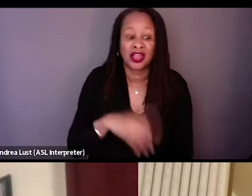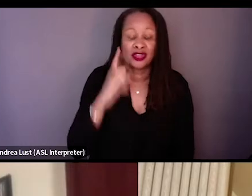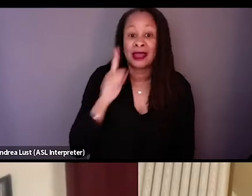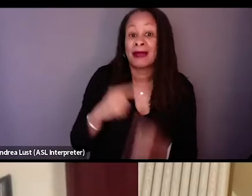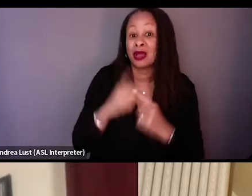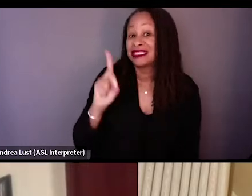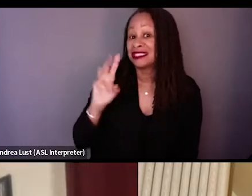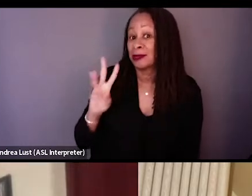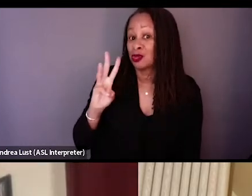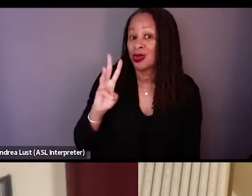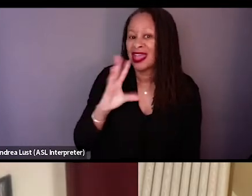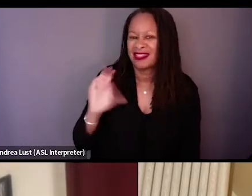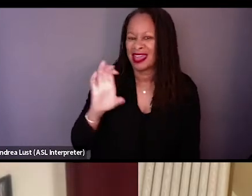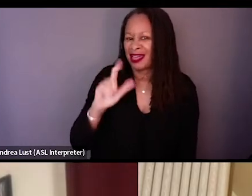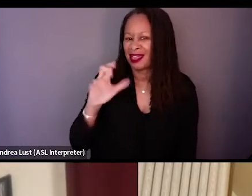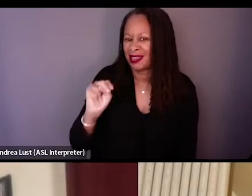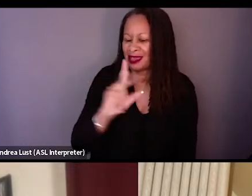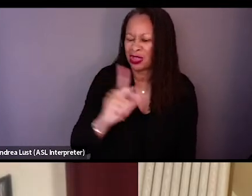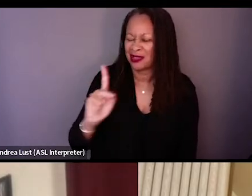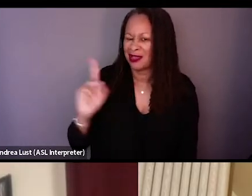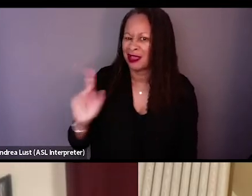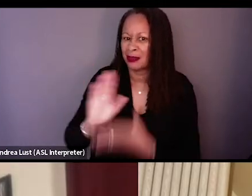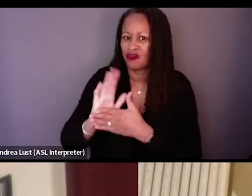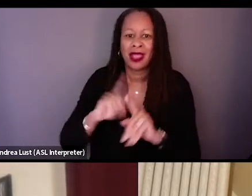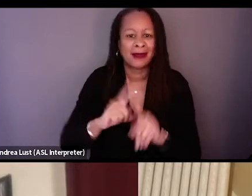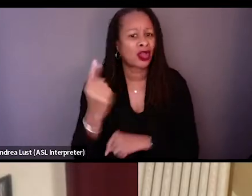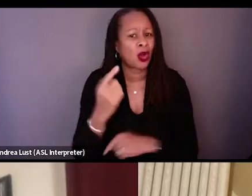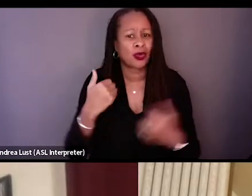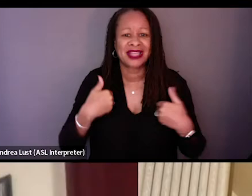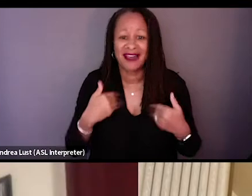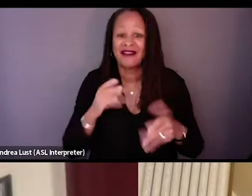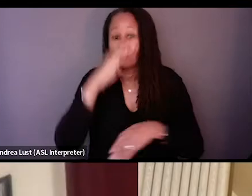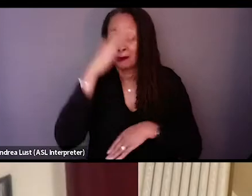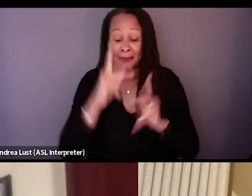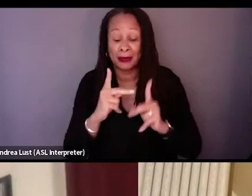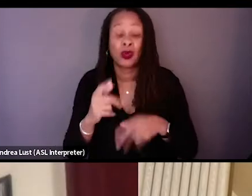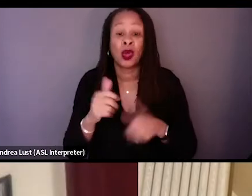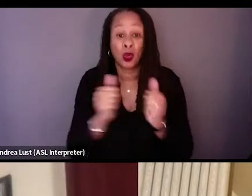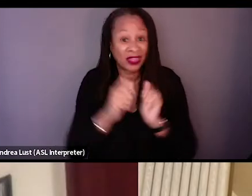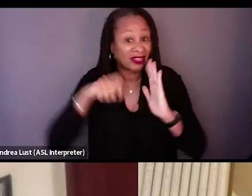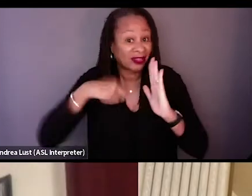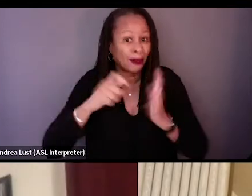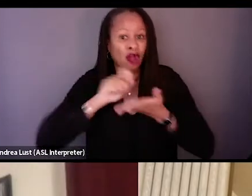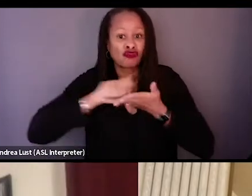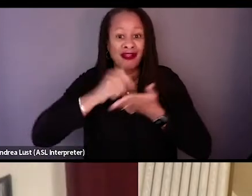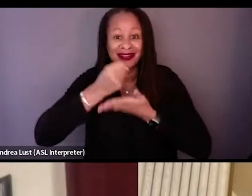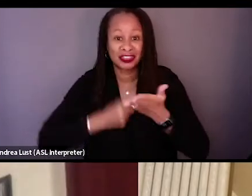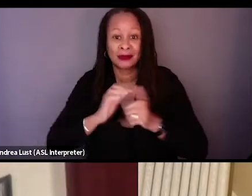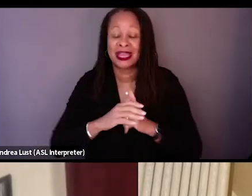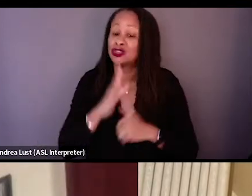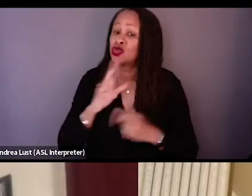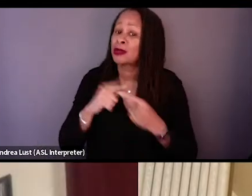and we kind of stop there. But there were always Black folks with a camera writing scripts, and you frame that in the film.